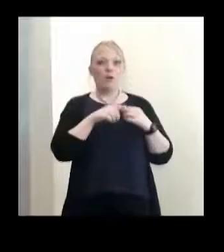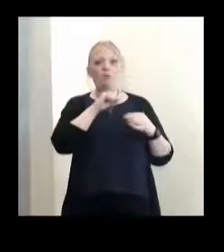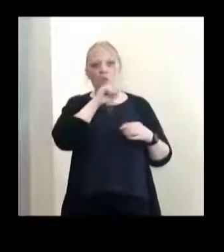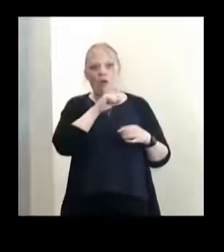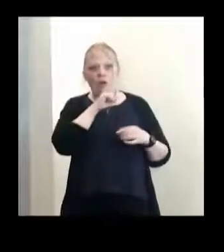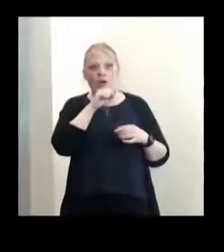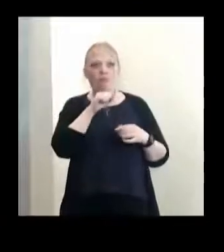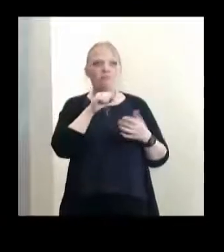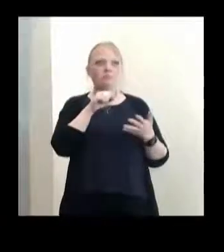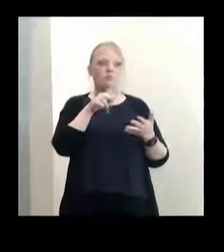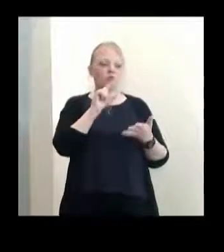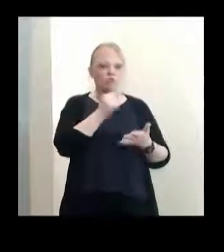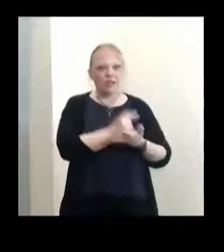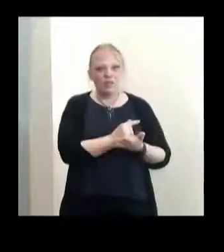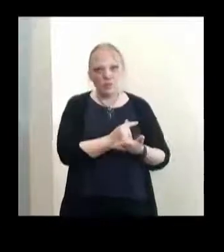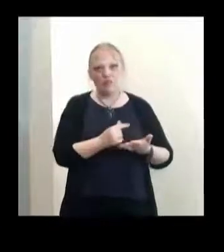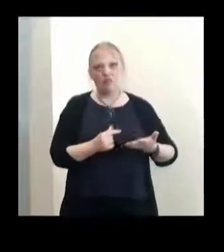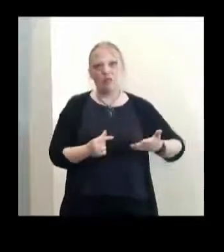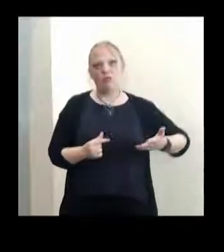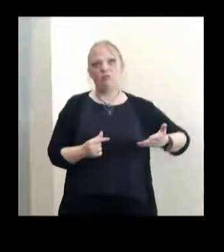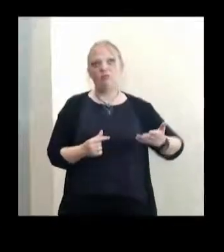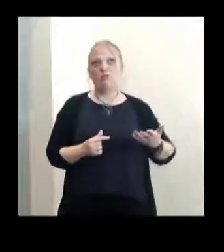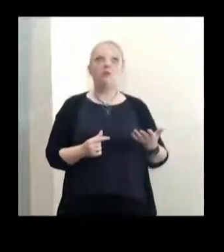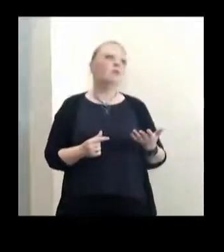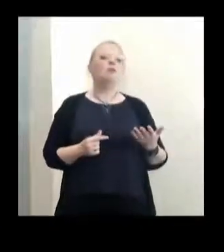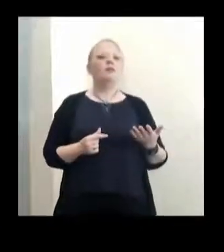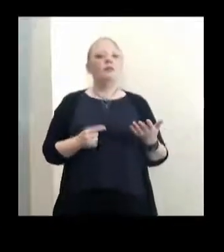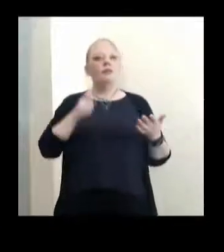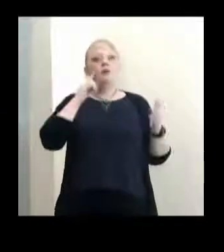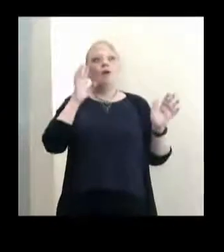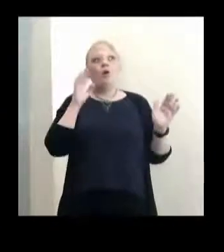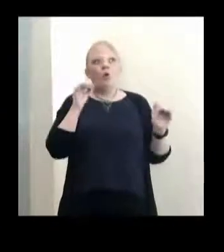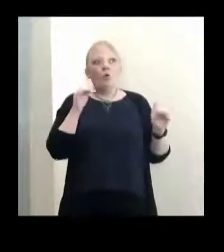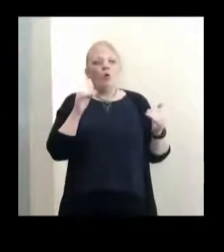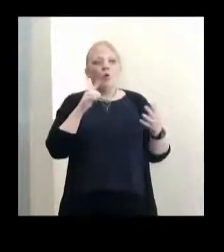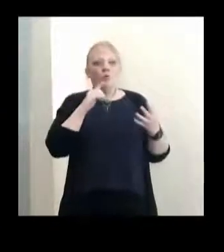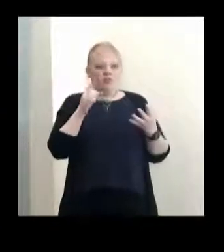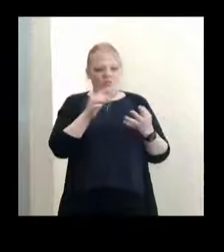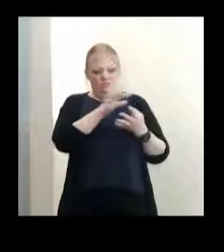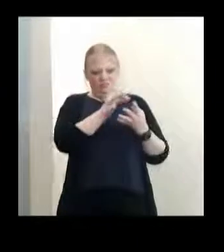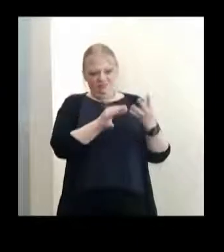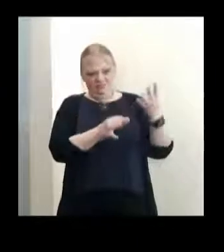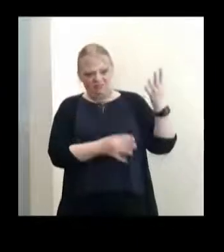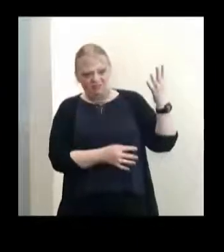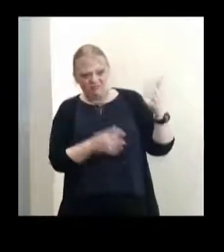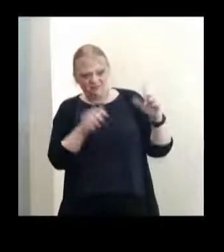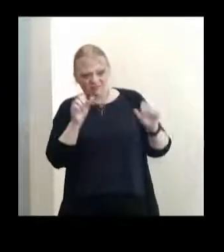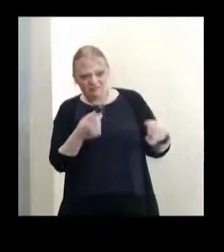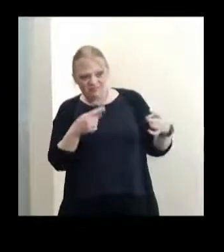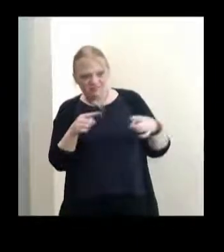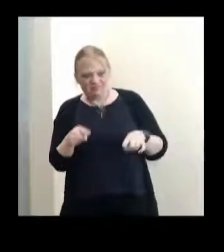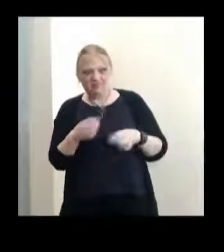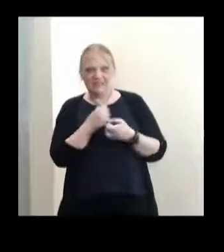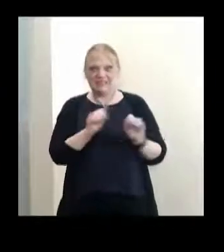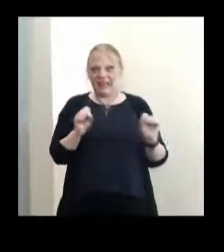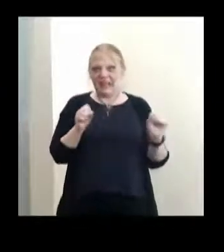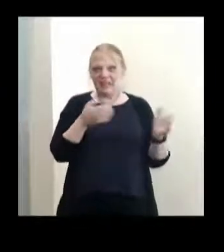graduations. I would hope that there's alternatives to these that can be done that are in a safe manner.